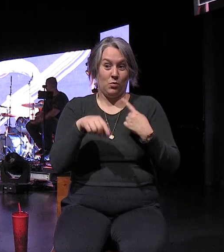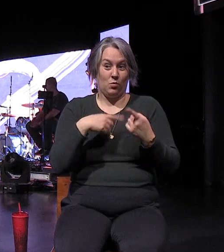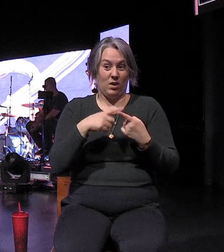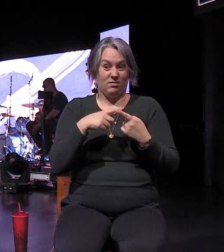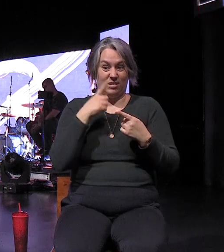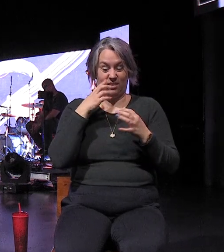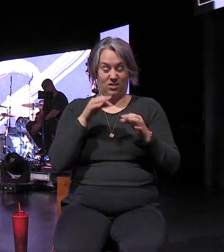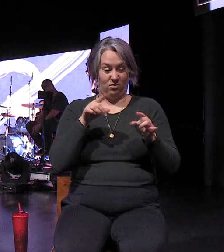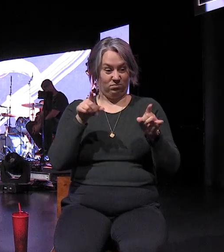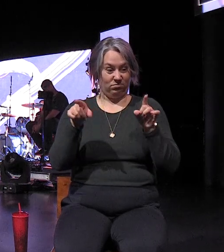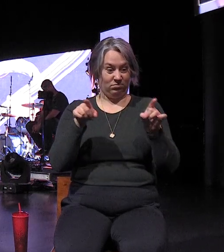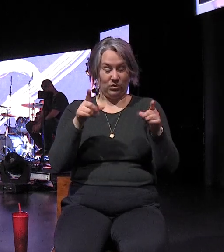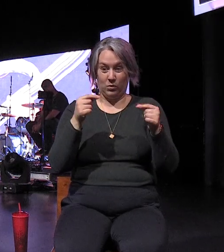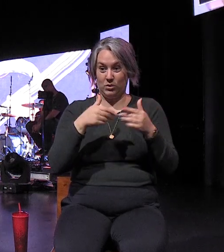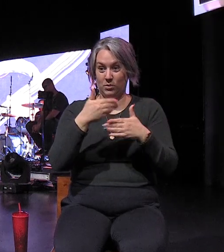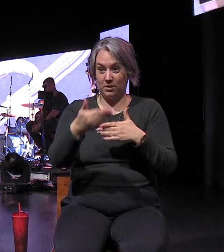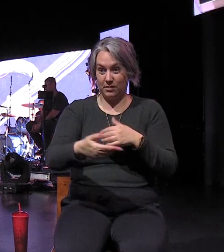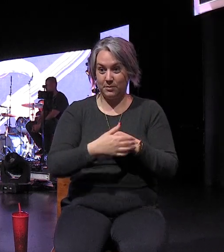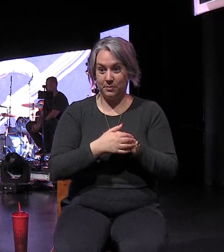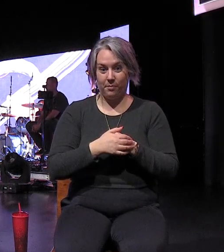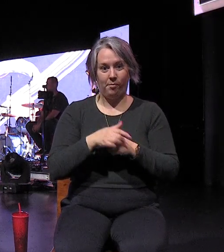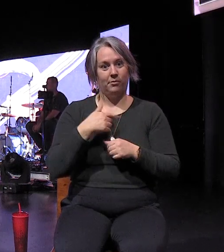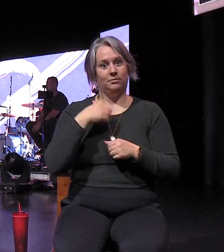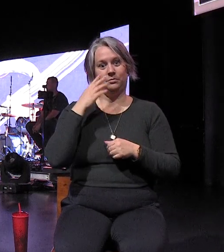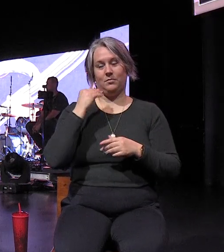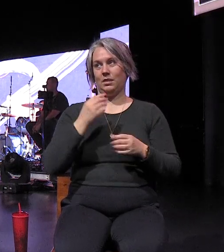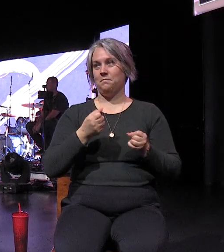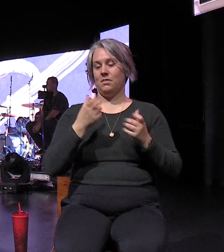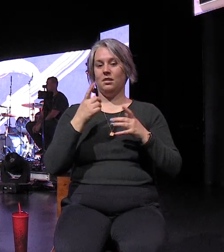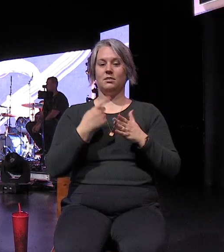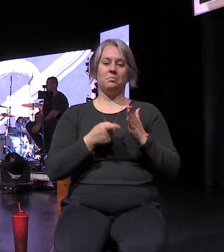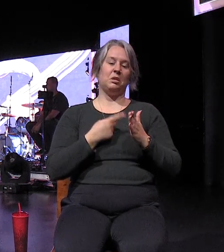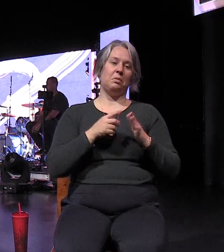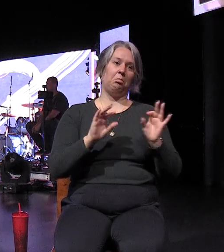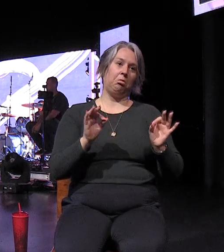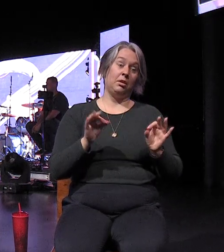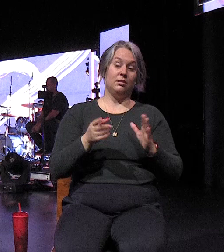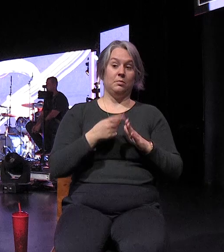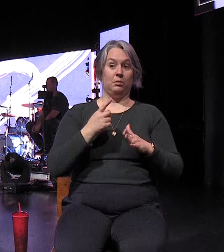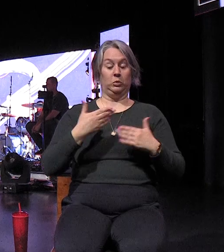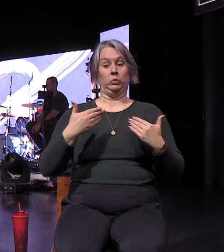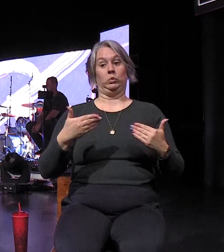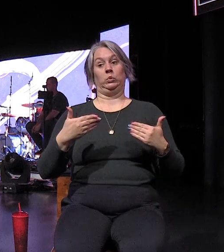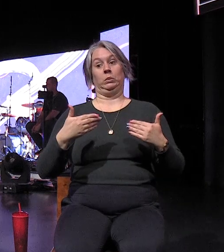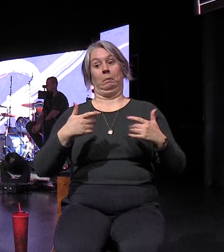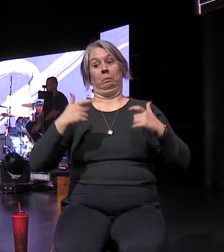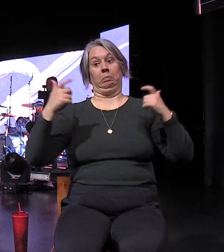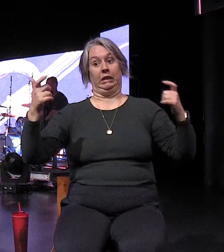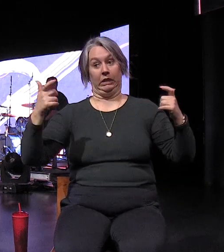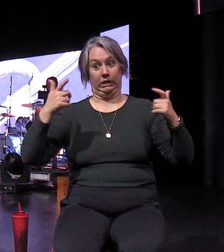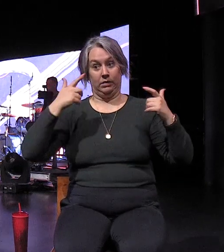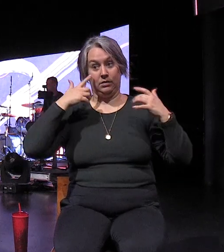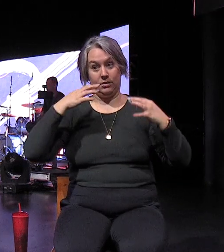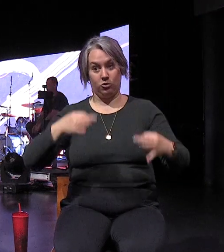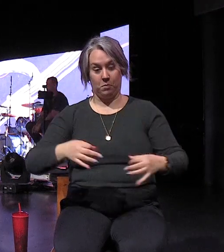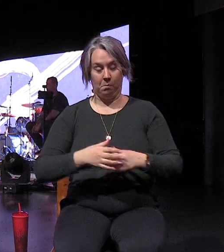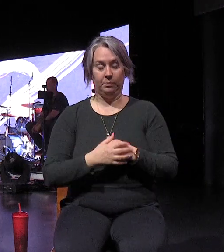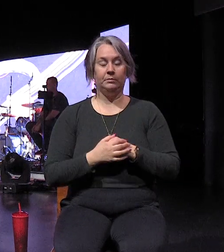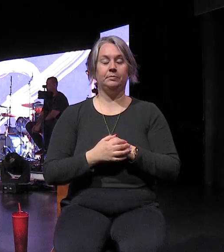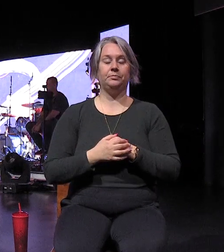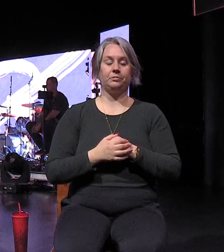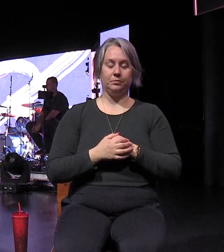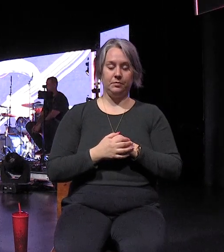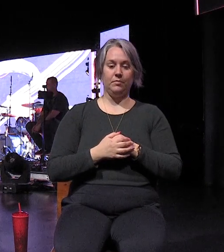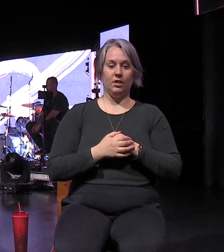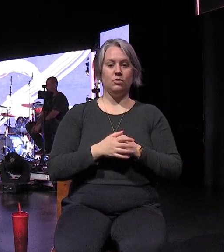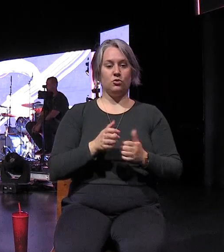I don't know about you, but I've faced a number of those. Sometimes they're little ones, sometimes they're large ones. The rich young ruler